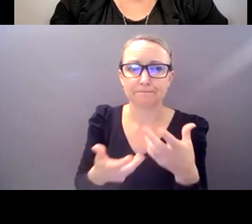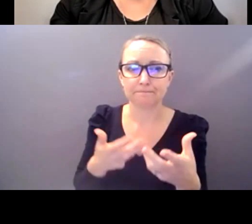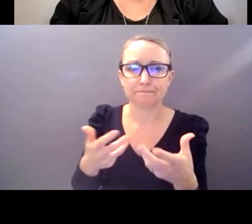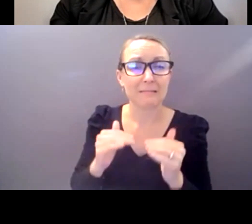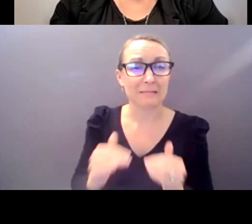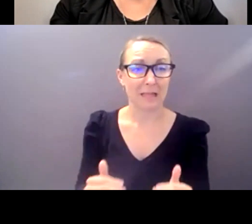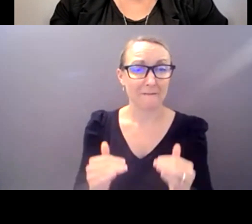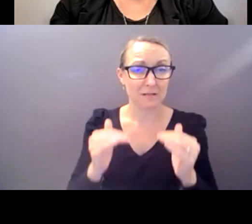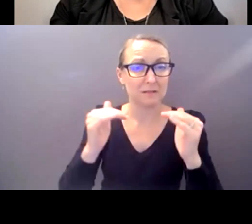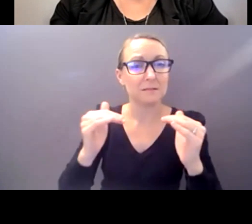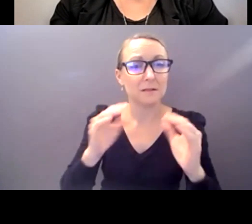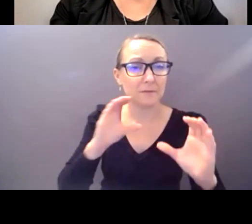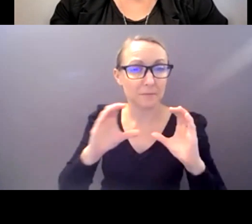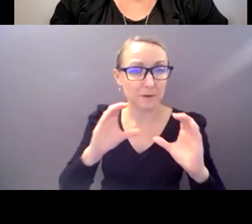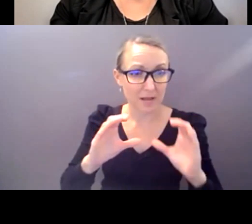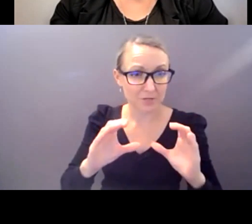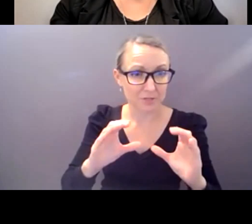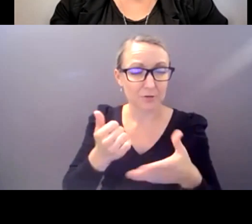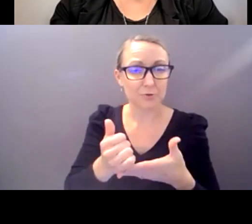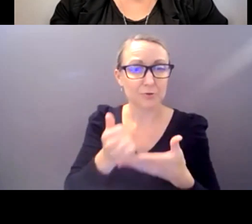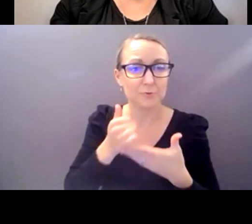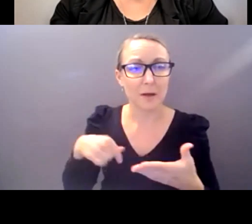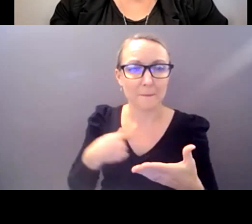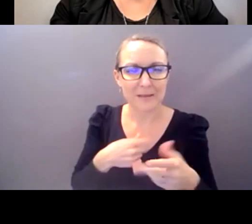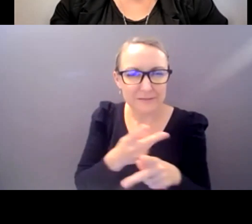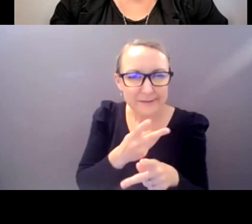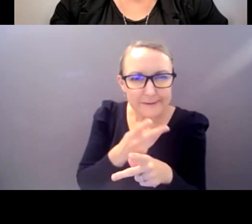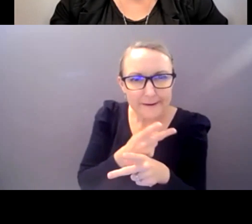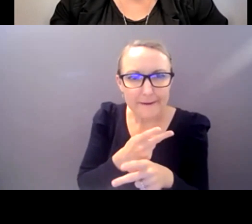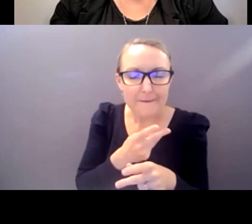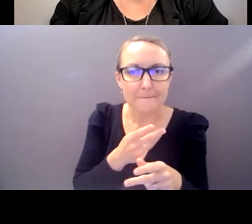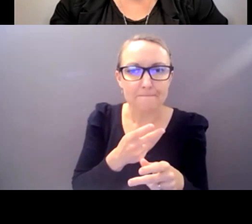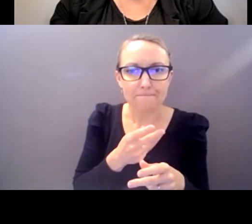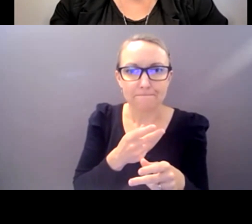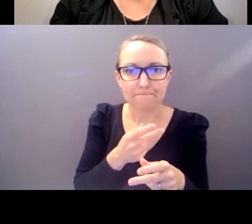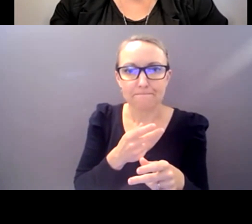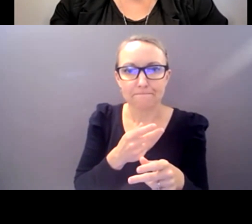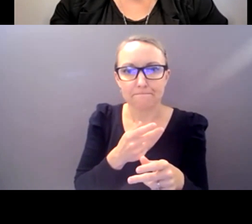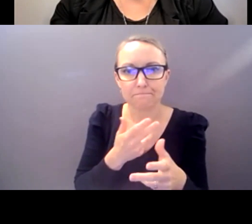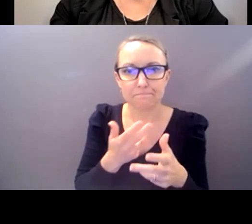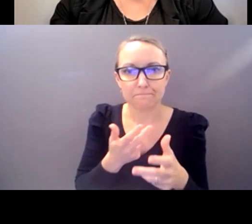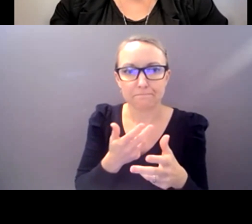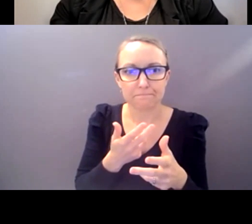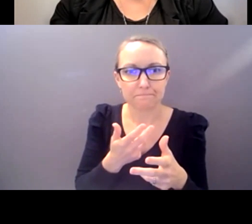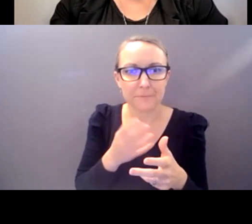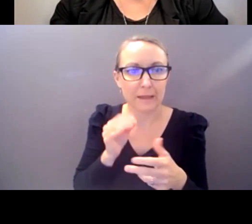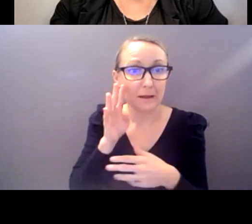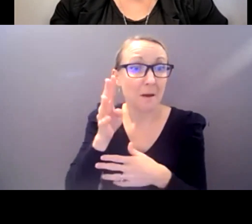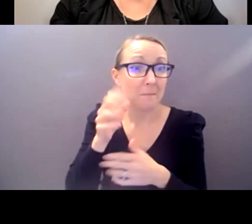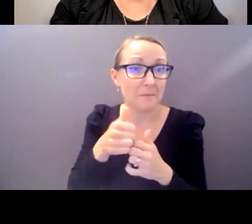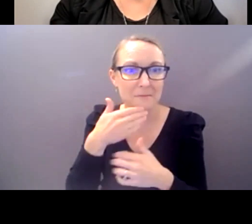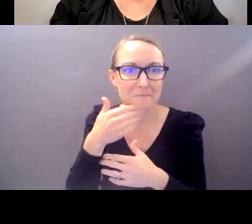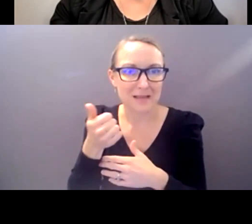levels of meeting and communication to kind of triage, navigate, and calibrate, our